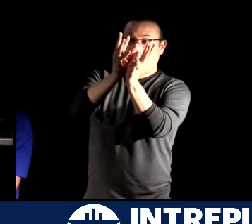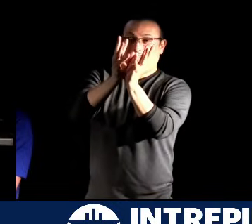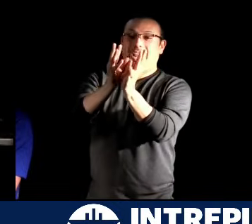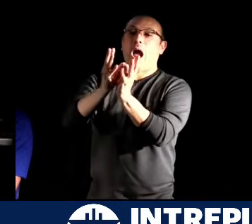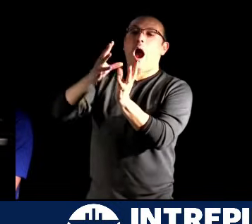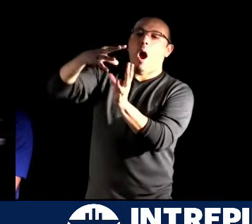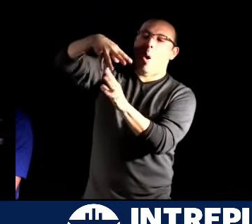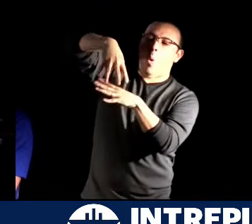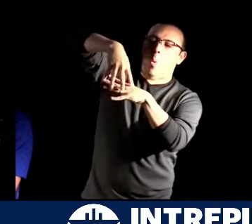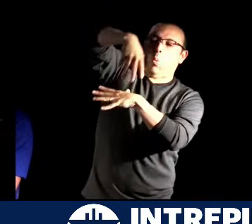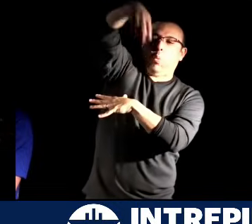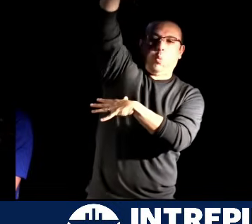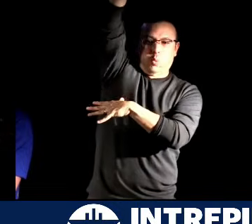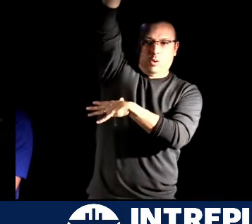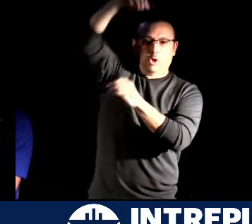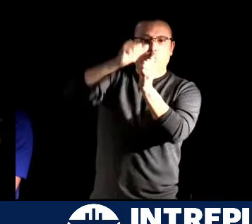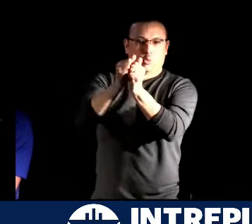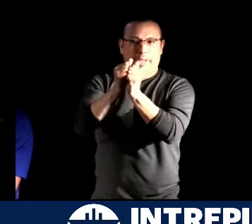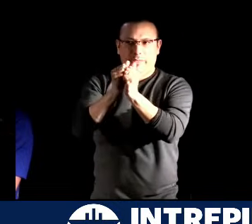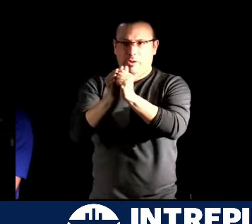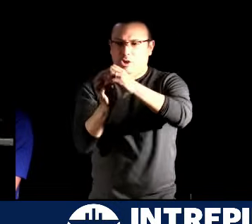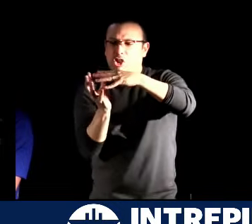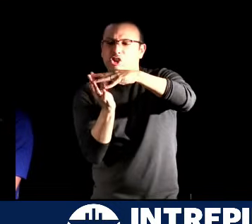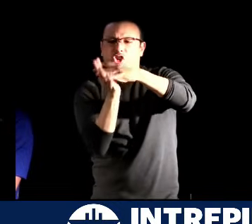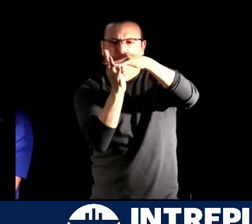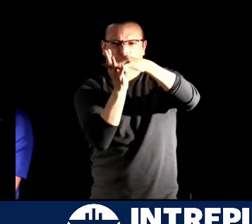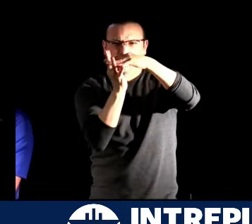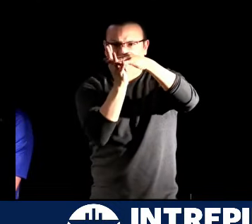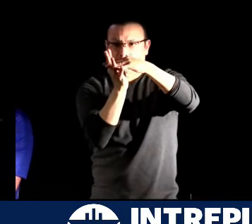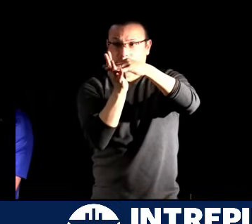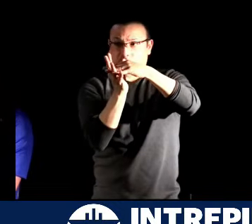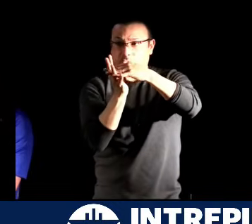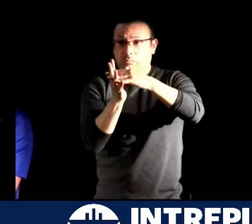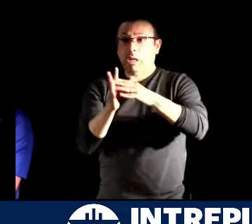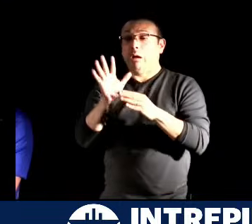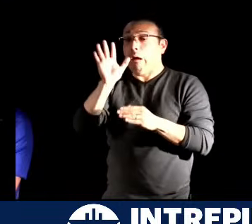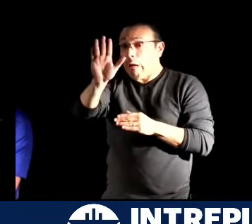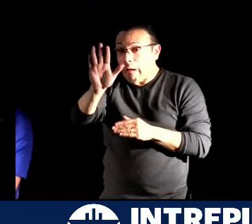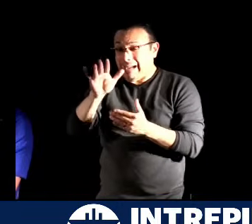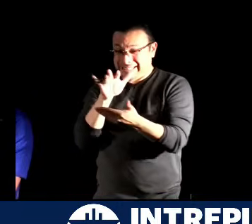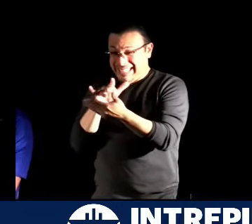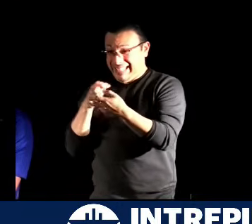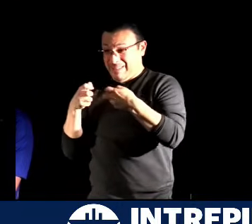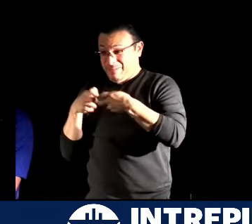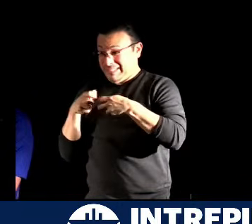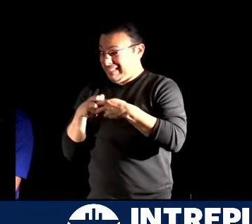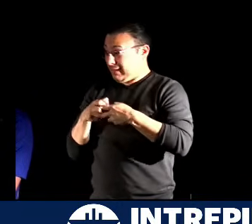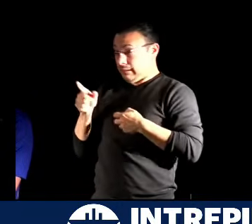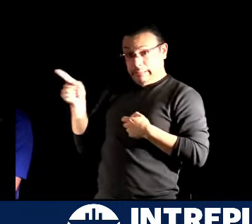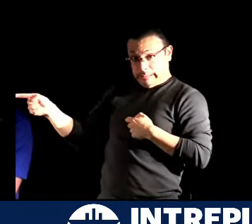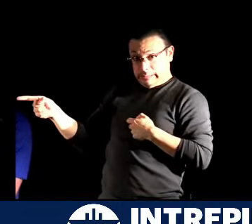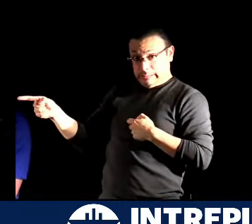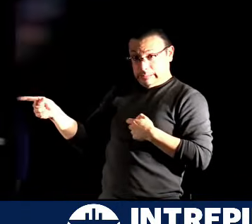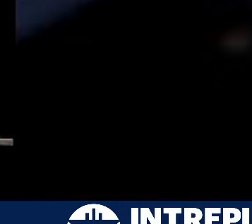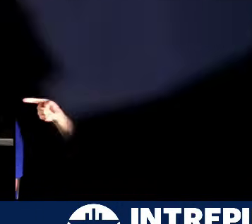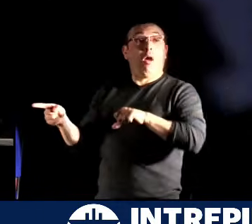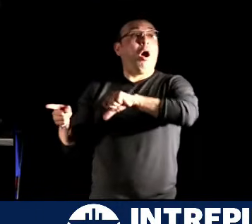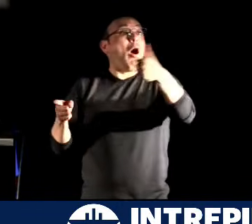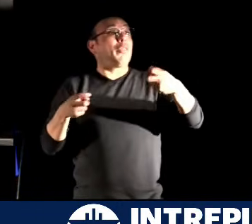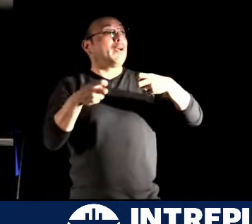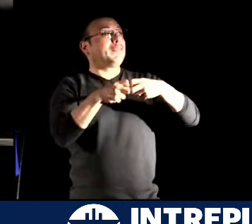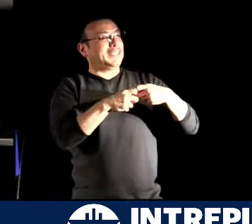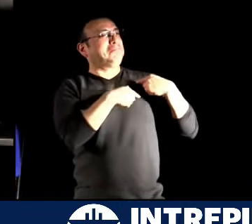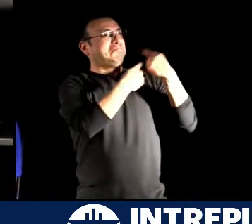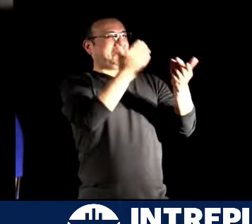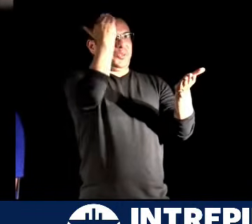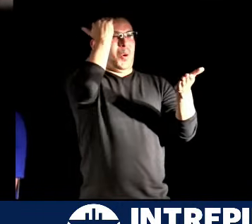that we measure around the wind here. And the physics of this is totally different from the physics that we have been dealing with for the last 30